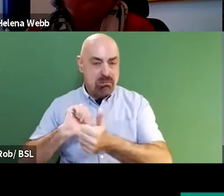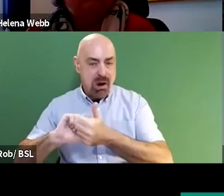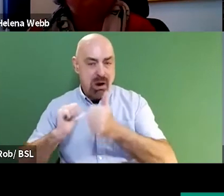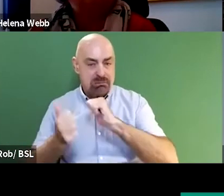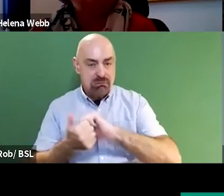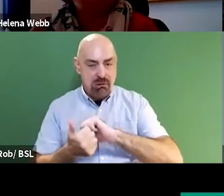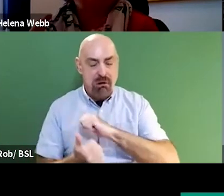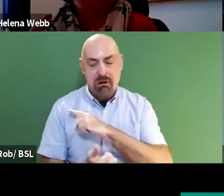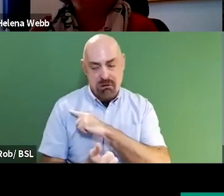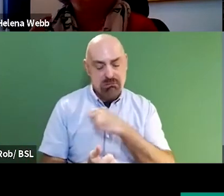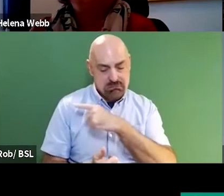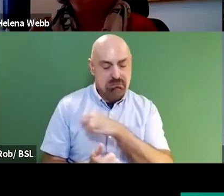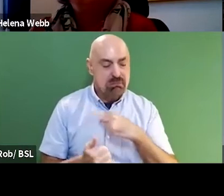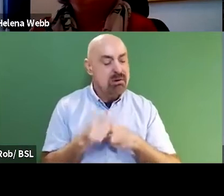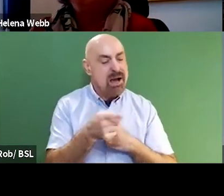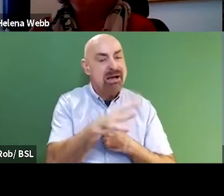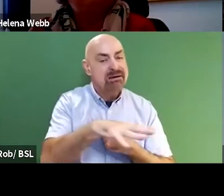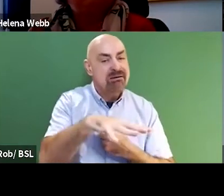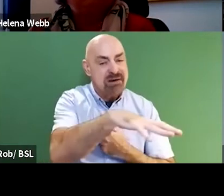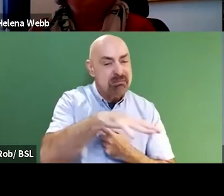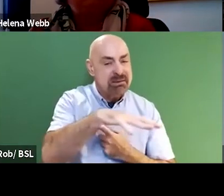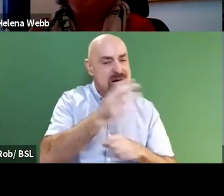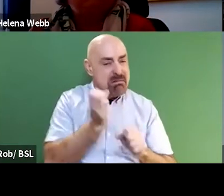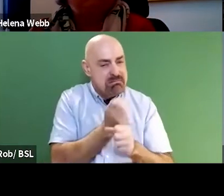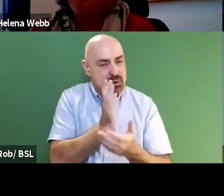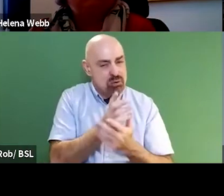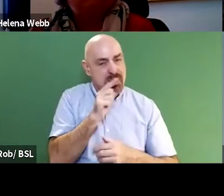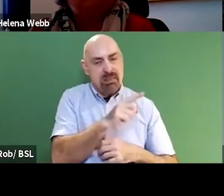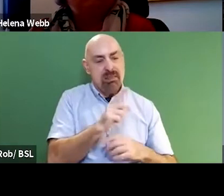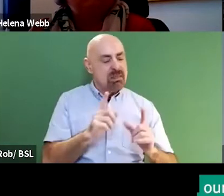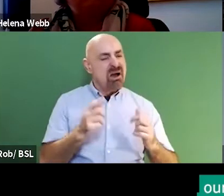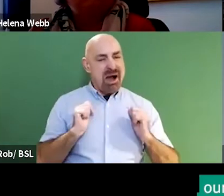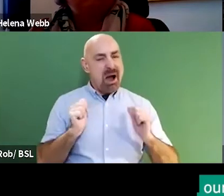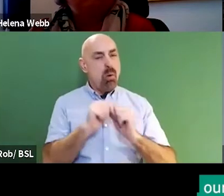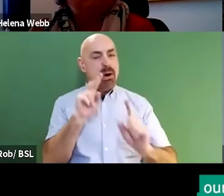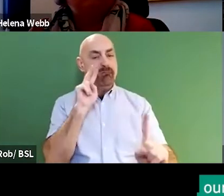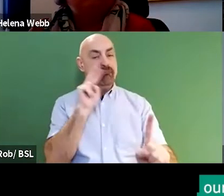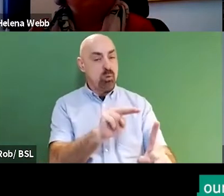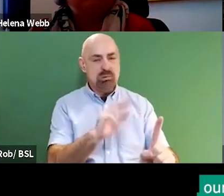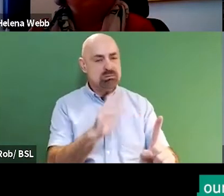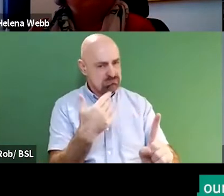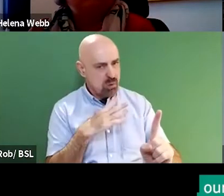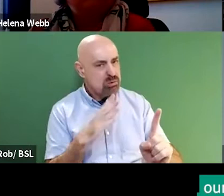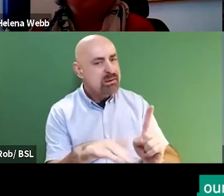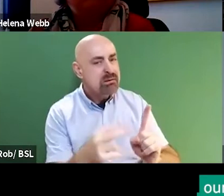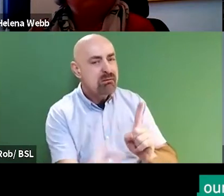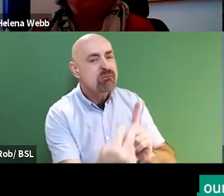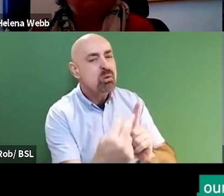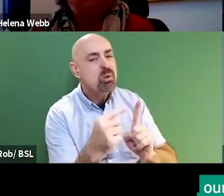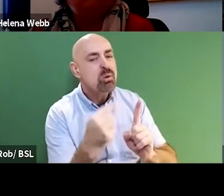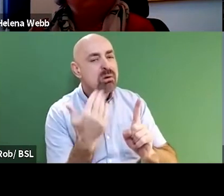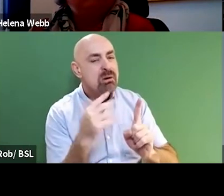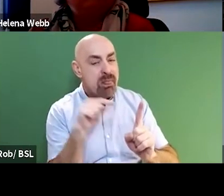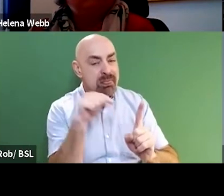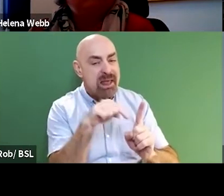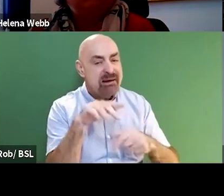the families that we're working with in the community to ensure that it wasn't just from our view, our perspective, what did they need, what would make those family